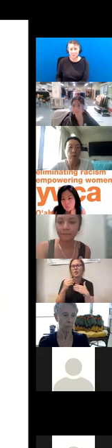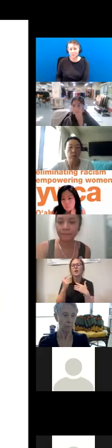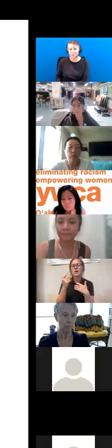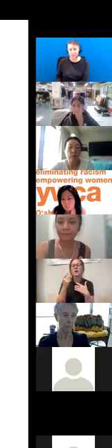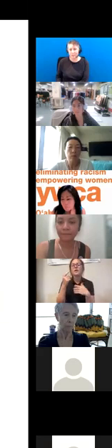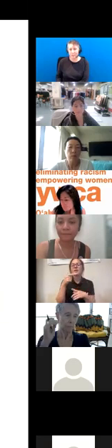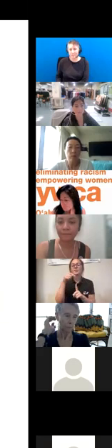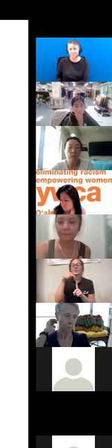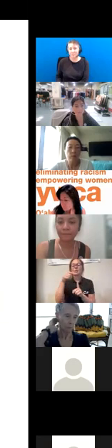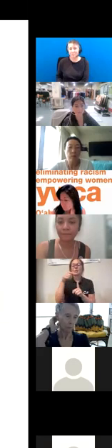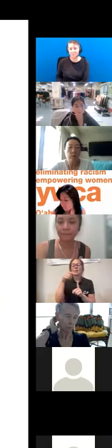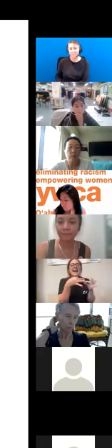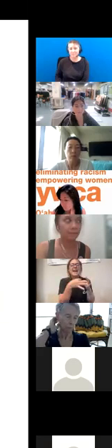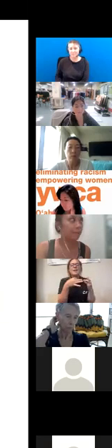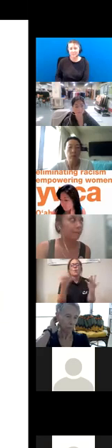are comfortable doing that.